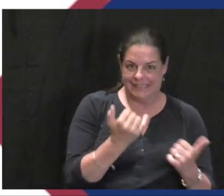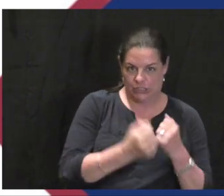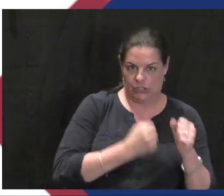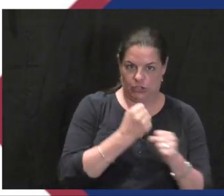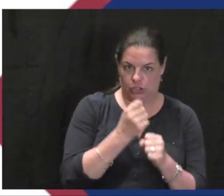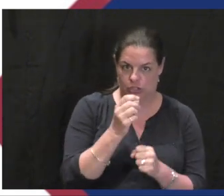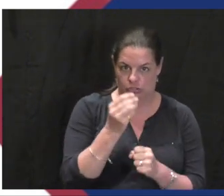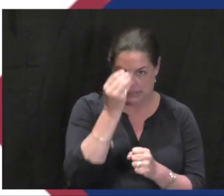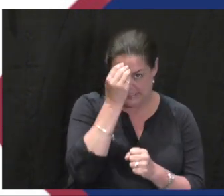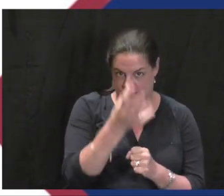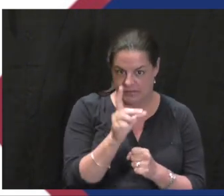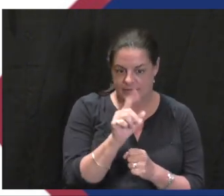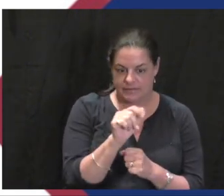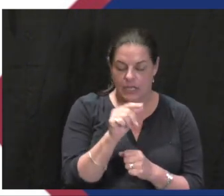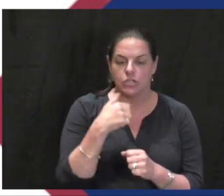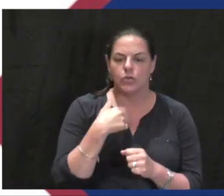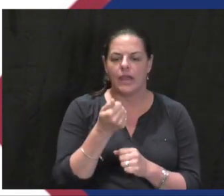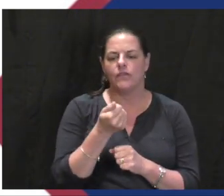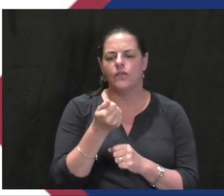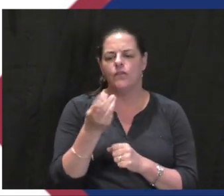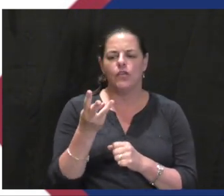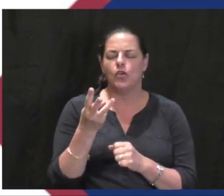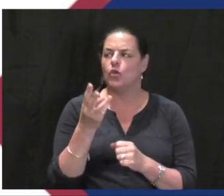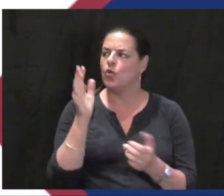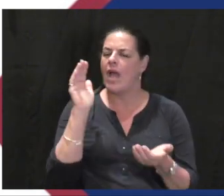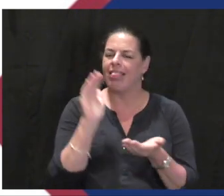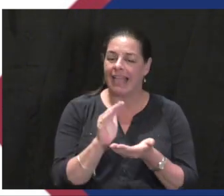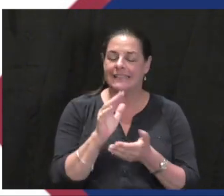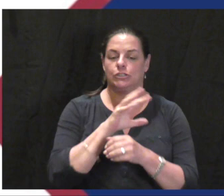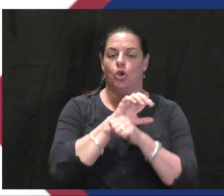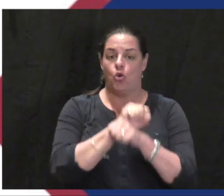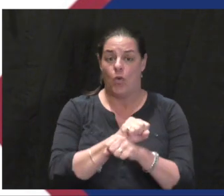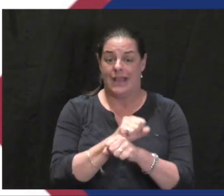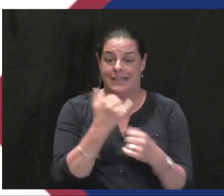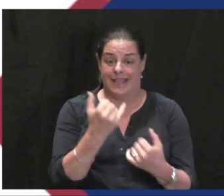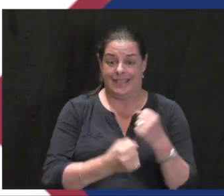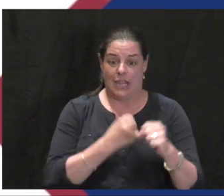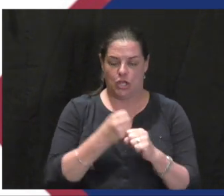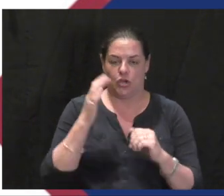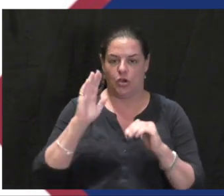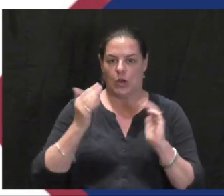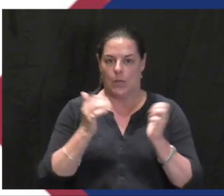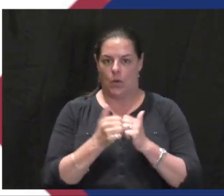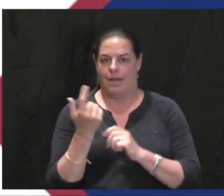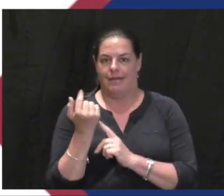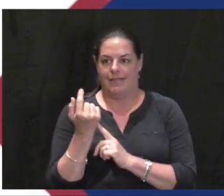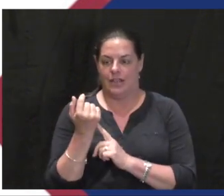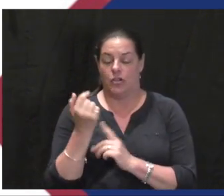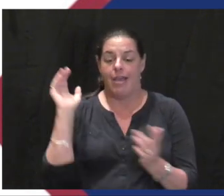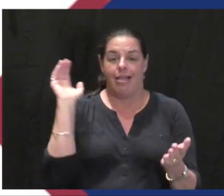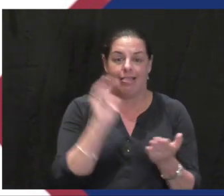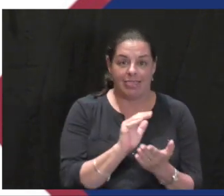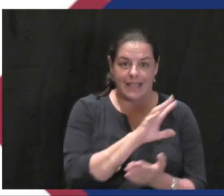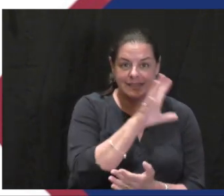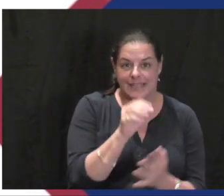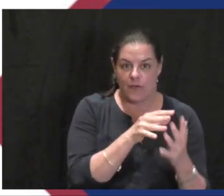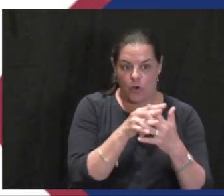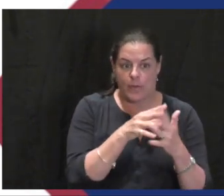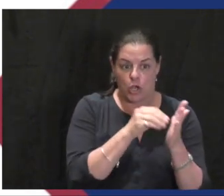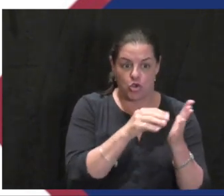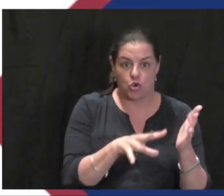a couple fewer arrests this year than we did last year. We had fewer African American students